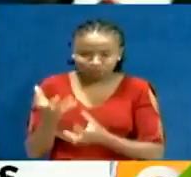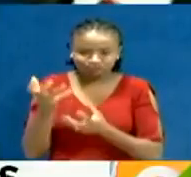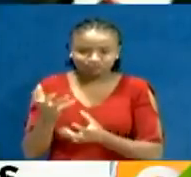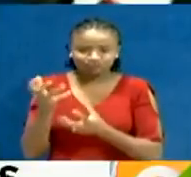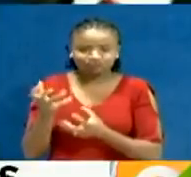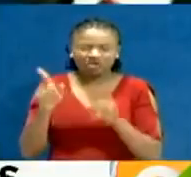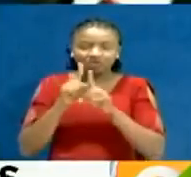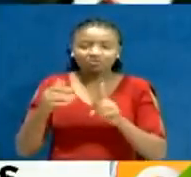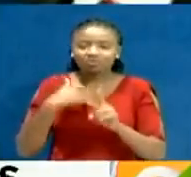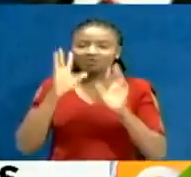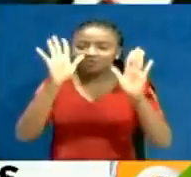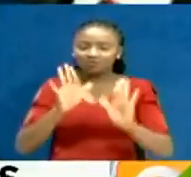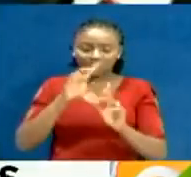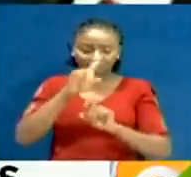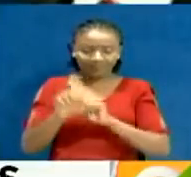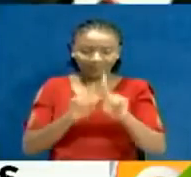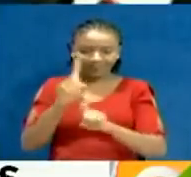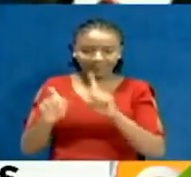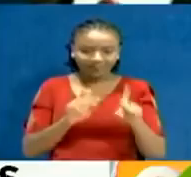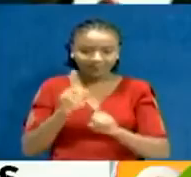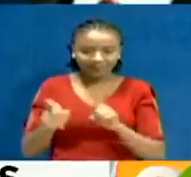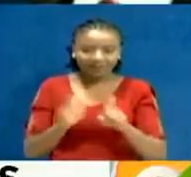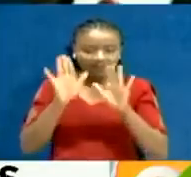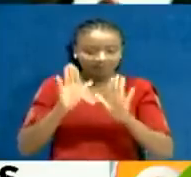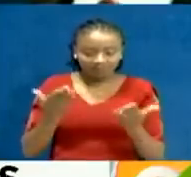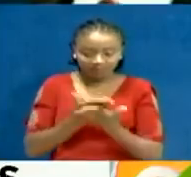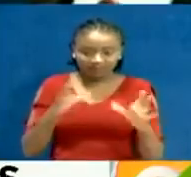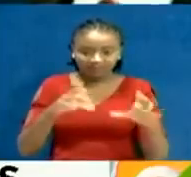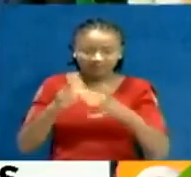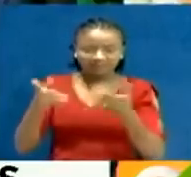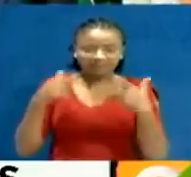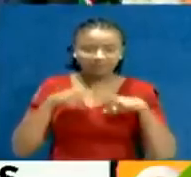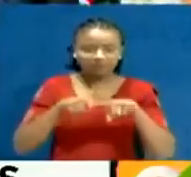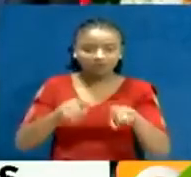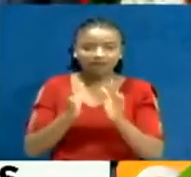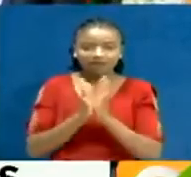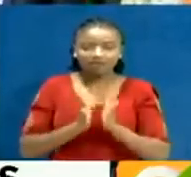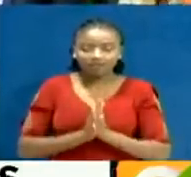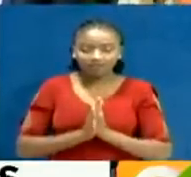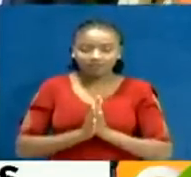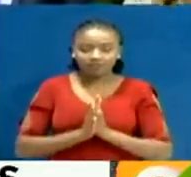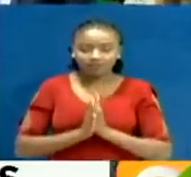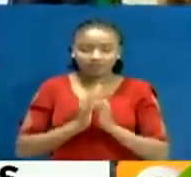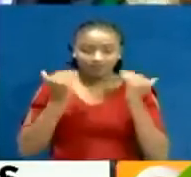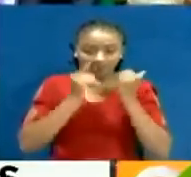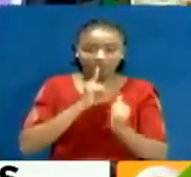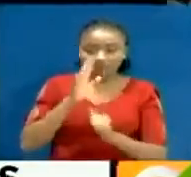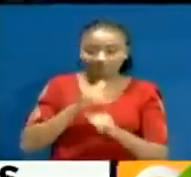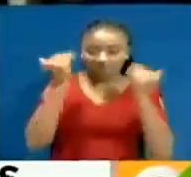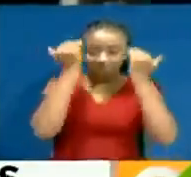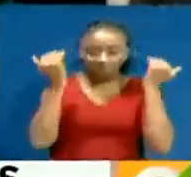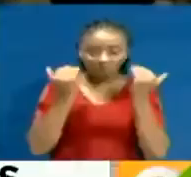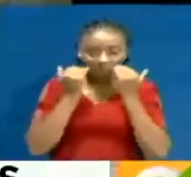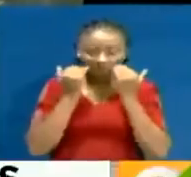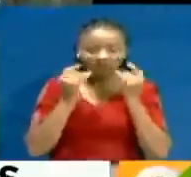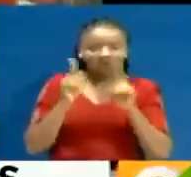very important question of obligation to parties to comply with court orders. On Tuesday last week, Mahmoud's legal